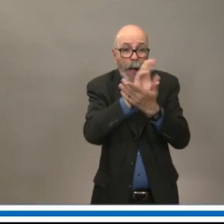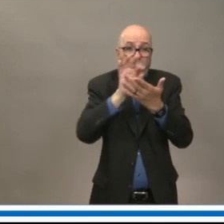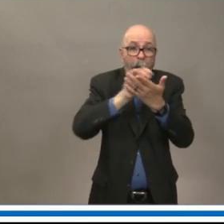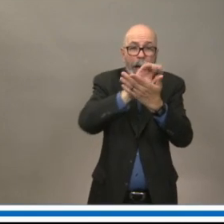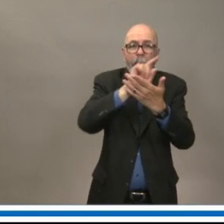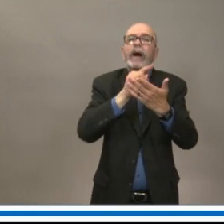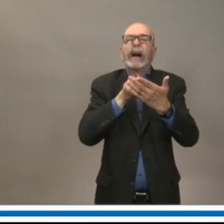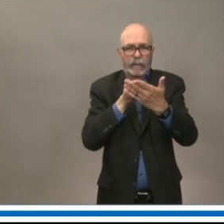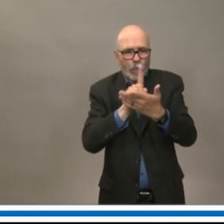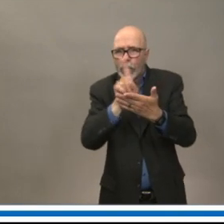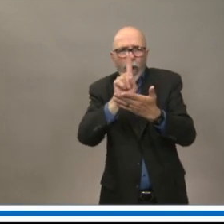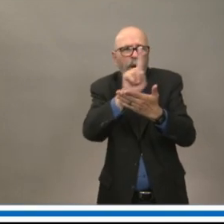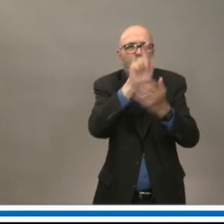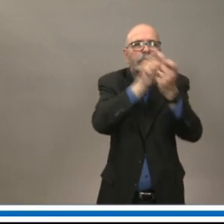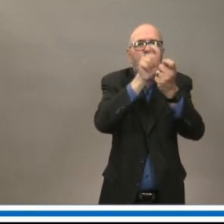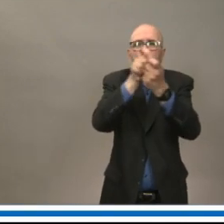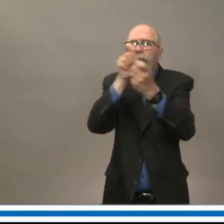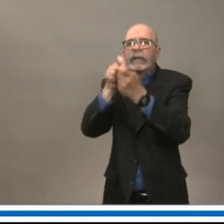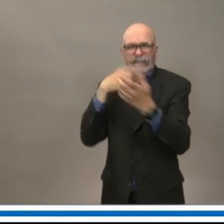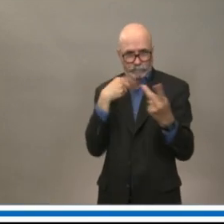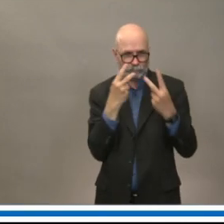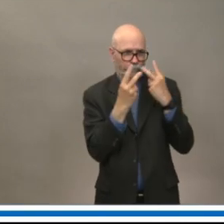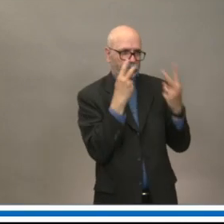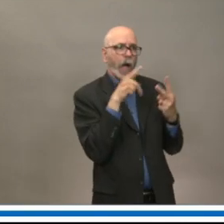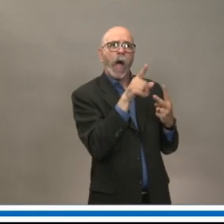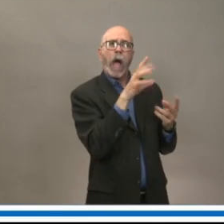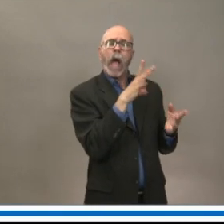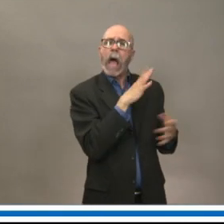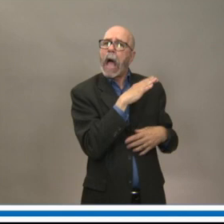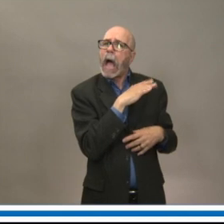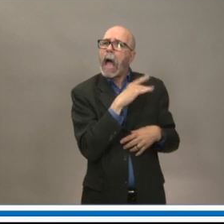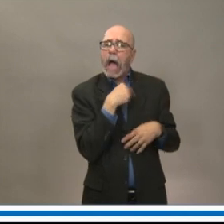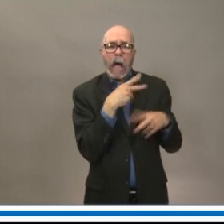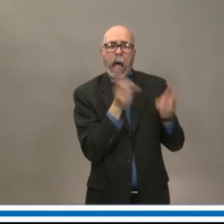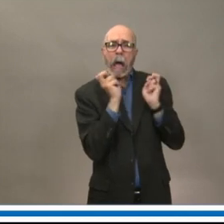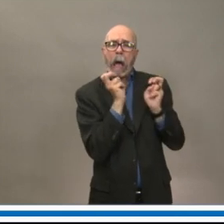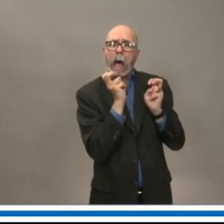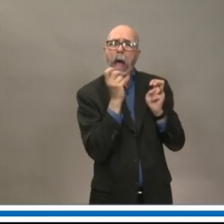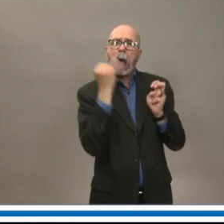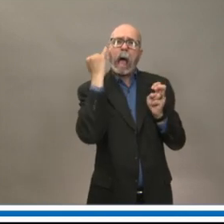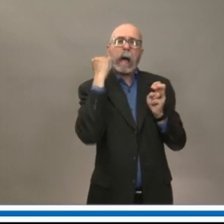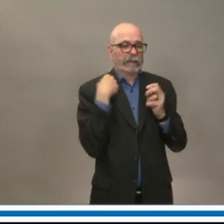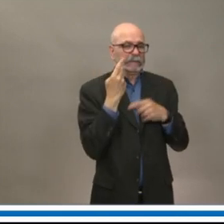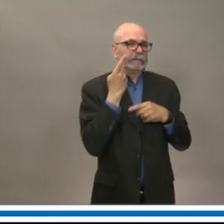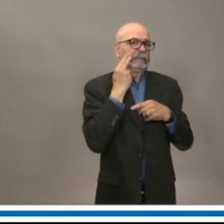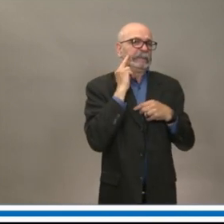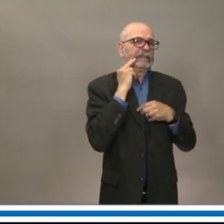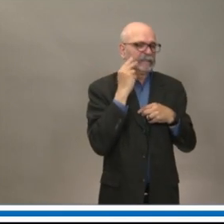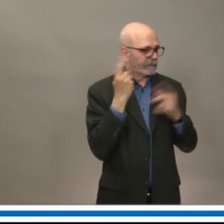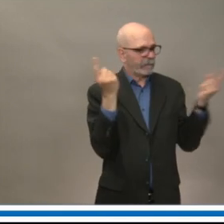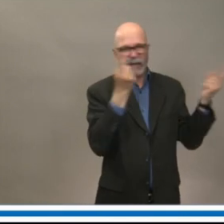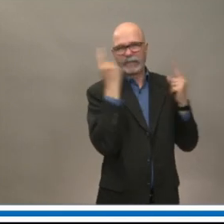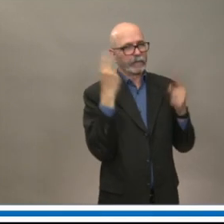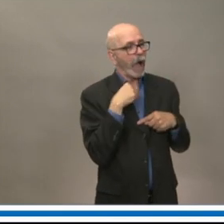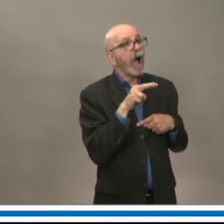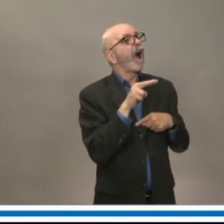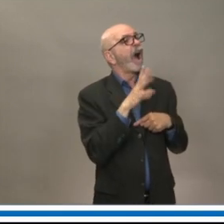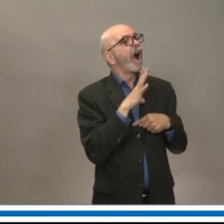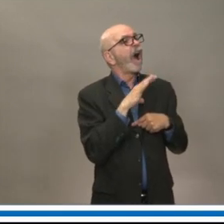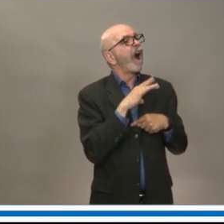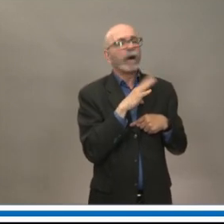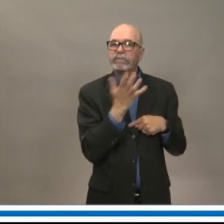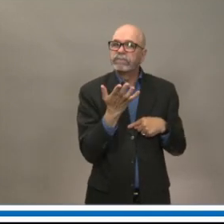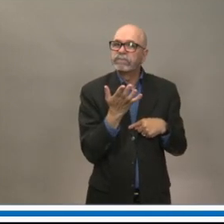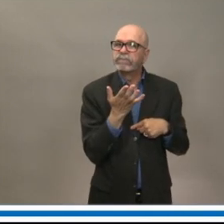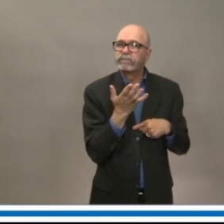territory, I saw the results on Monday or Tuesday. It would show that we've reduced the amount of time